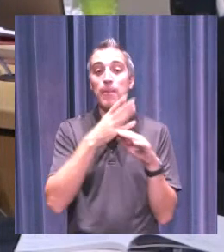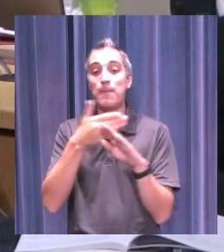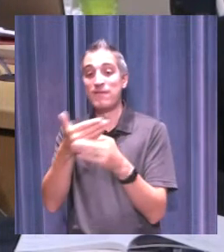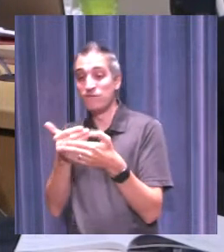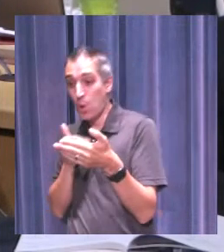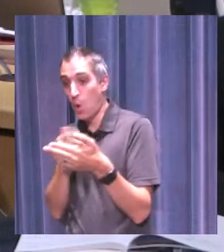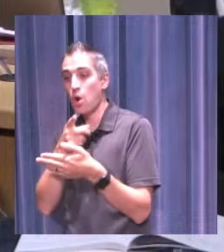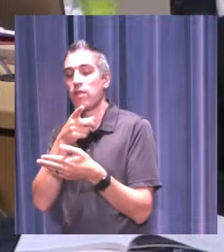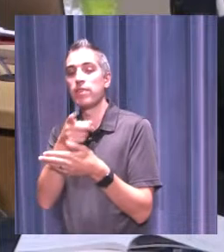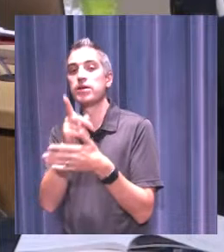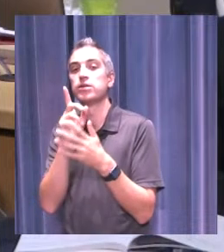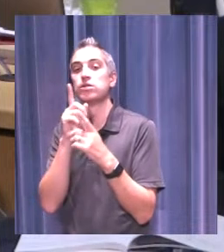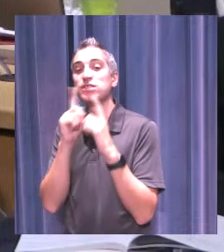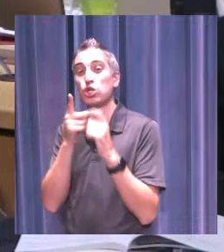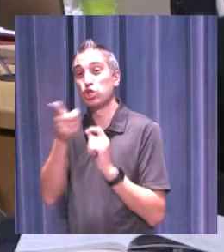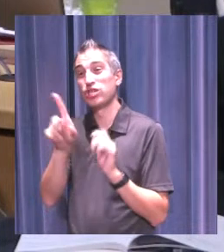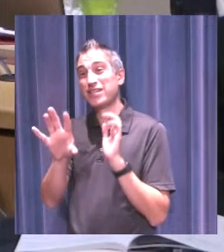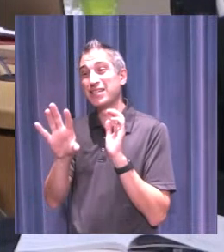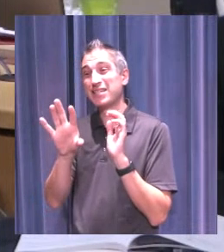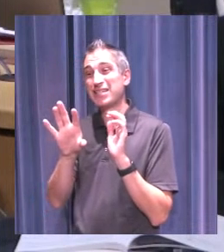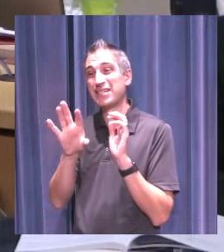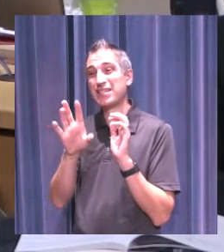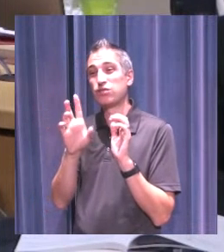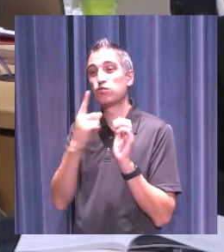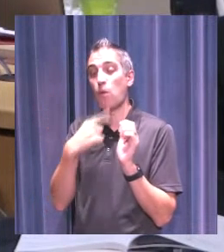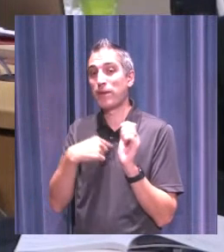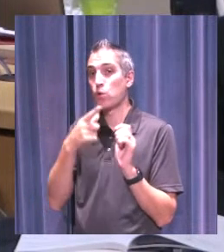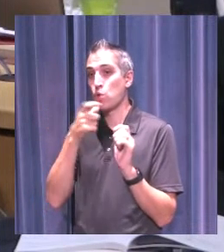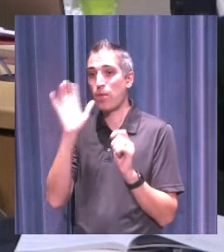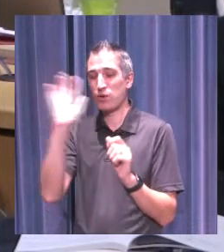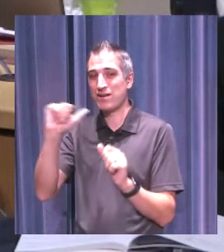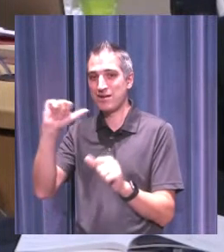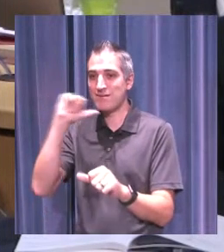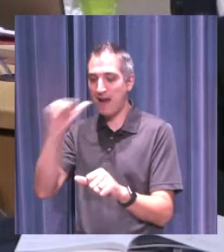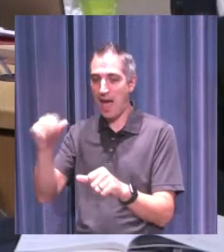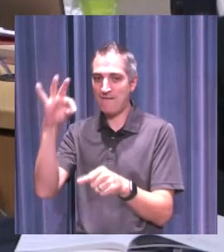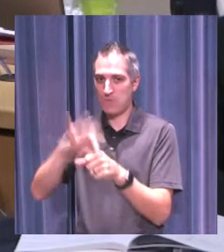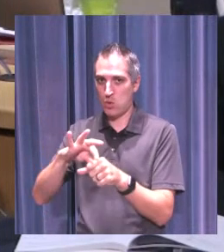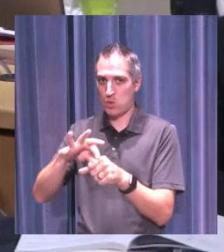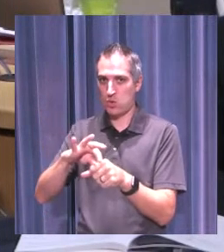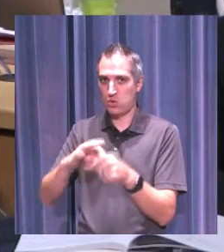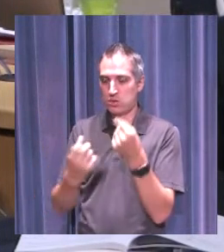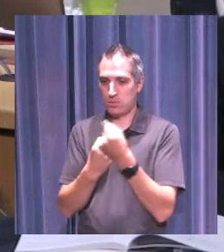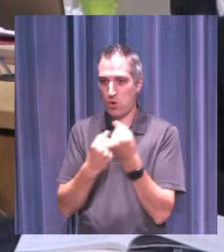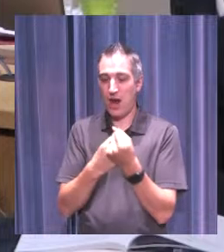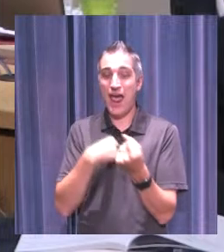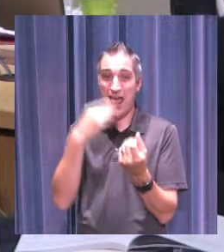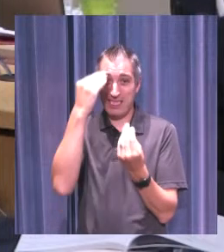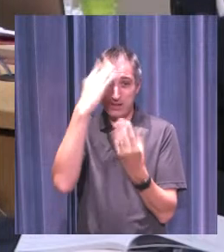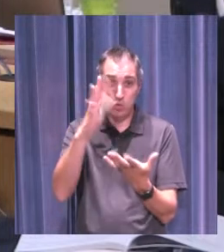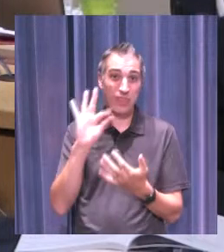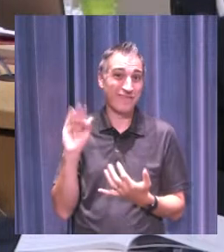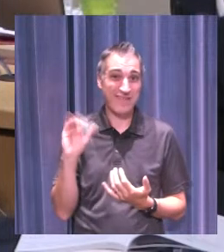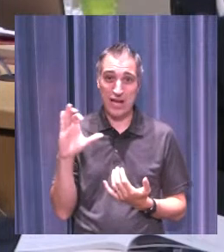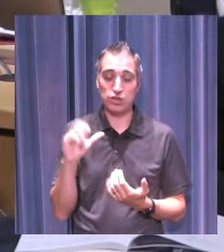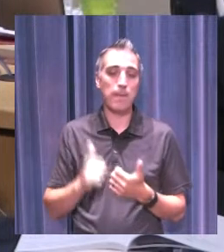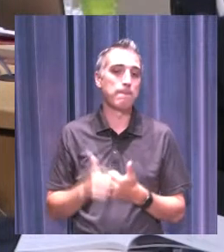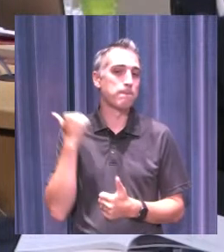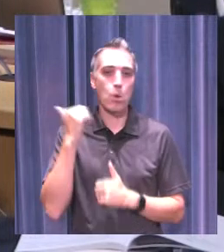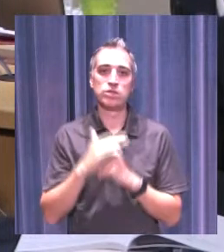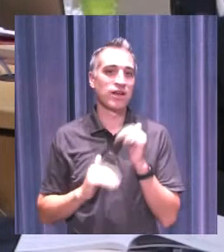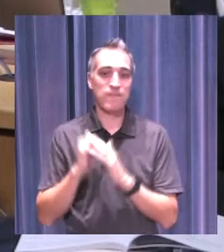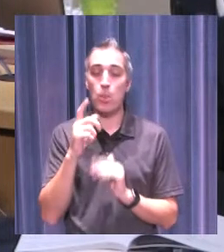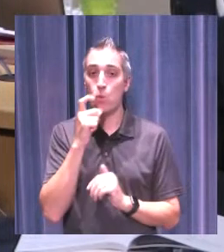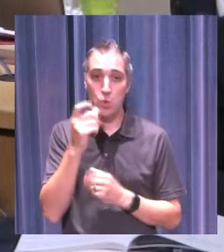candidates. He indicated who he would absolutely not vote for, and I informed him who the faculty would feel most comfortable